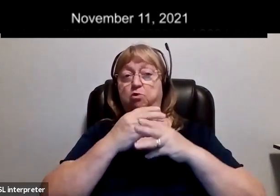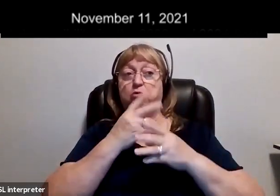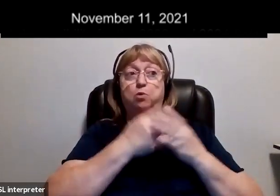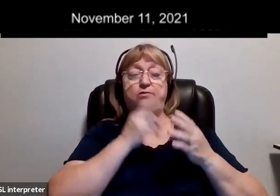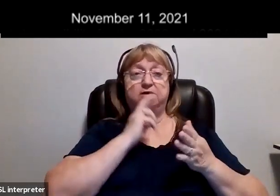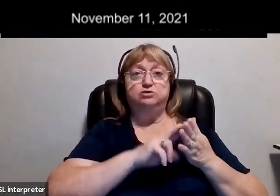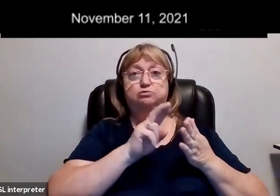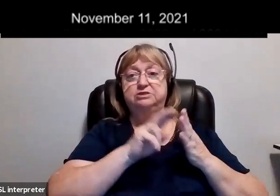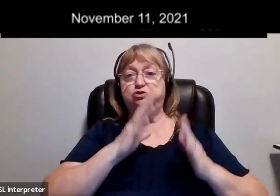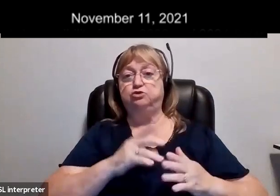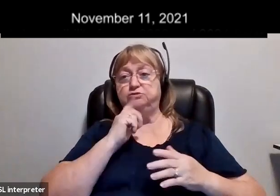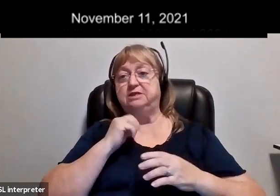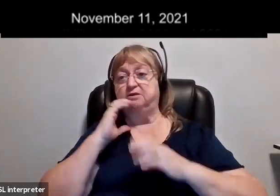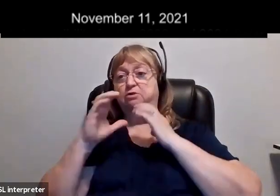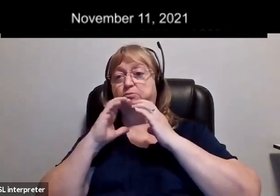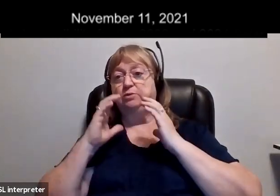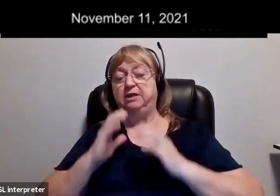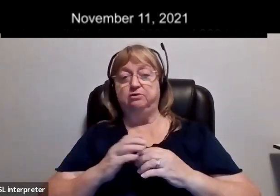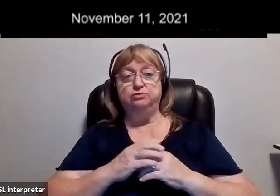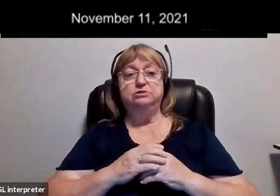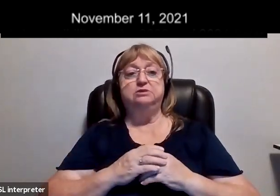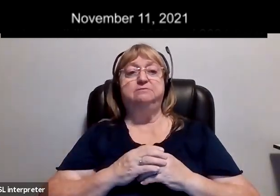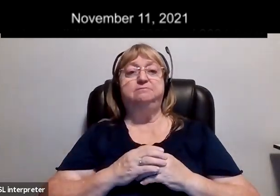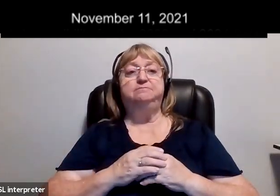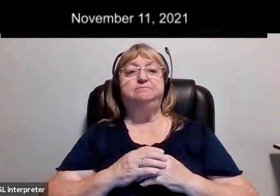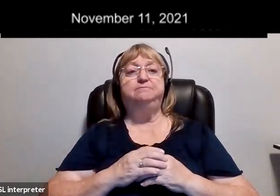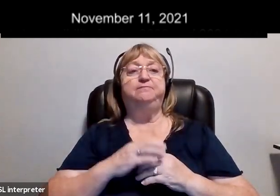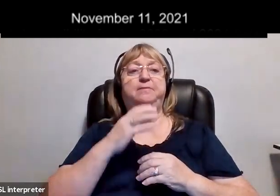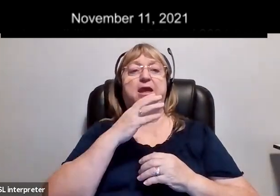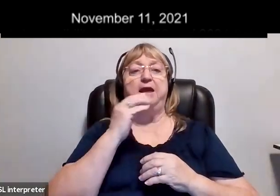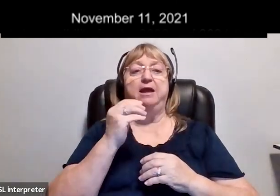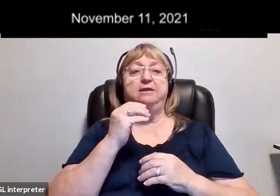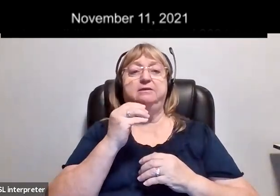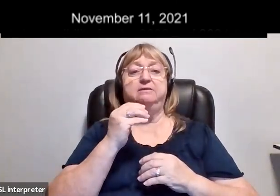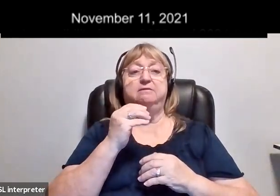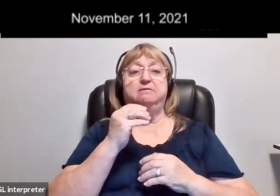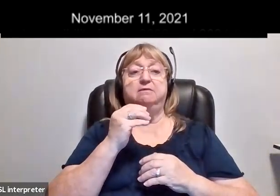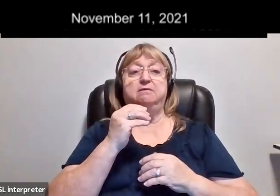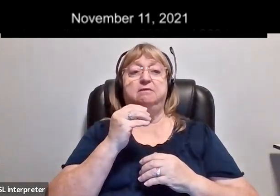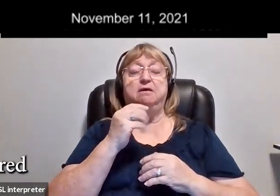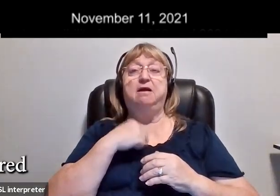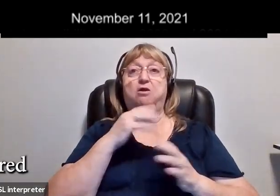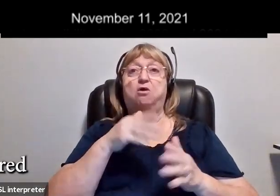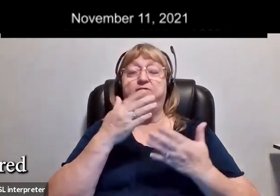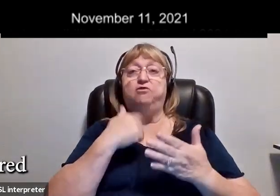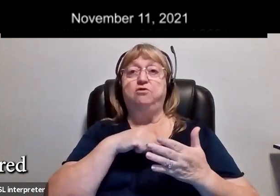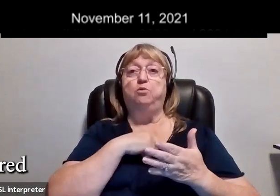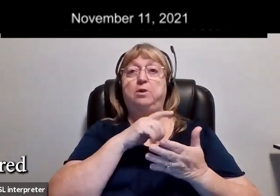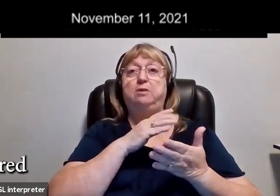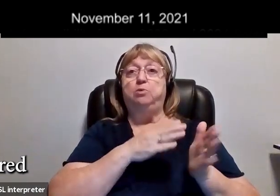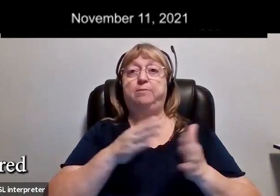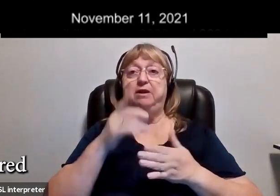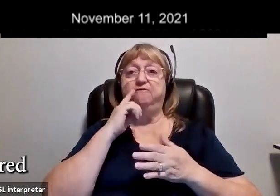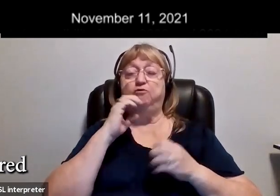as communicators. And in the offer that we prepared, in the educational offer,